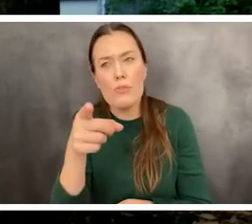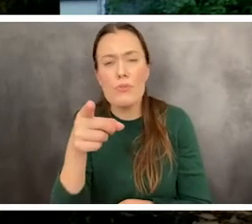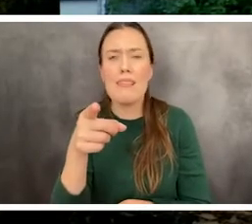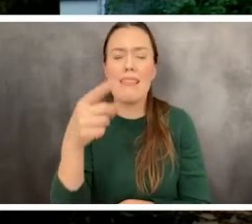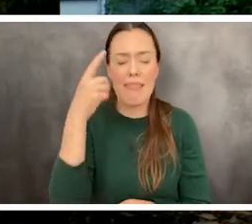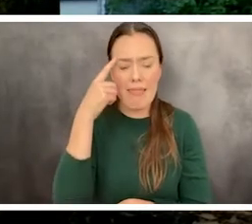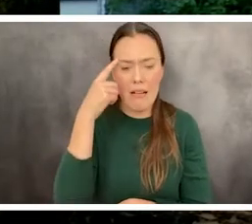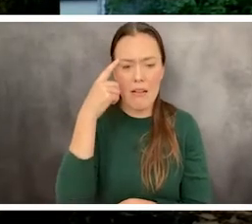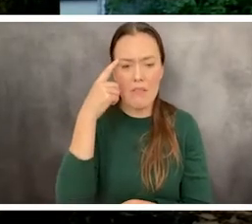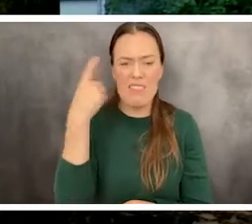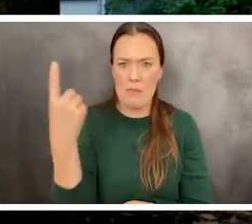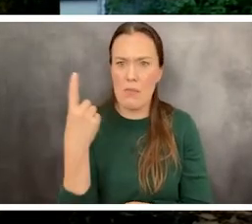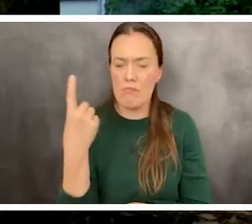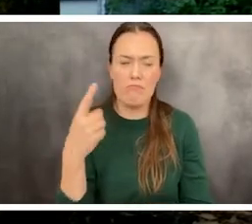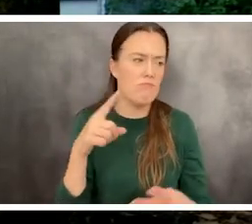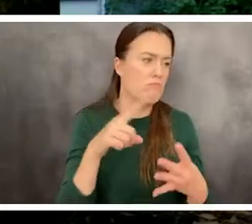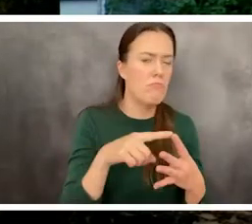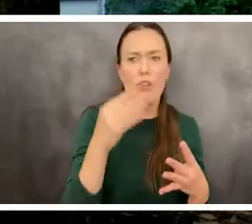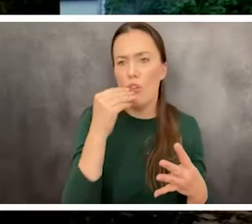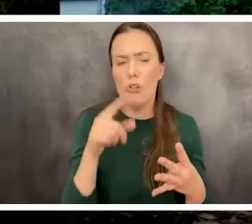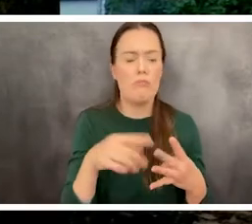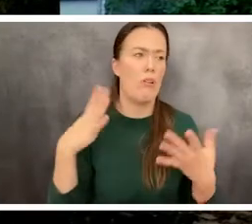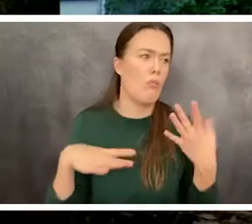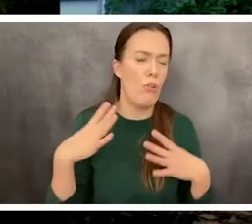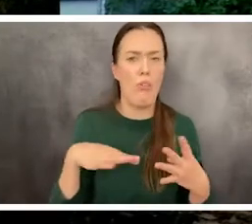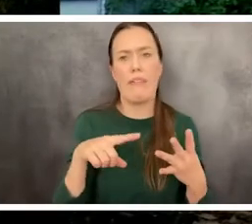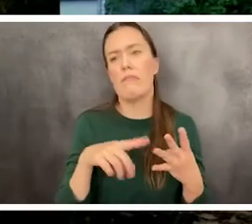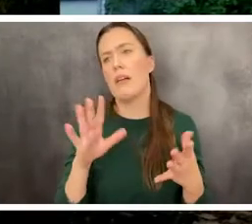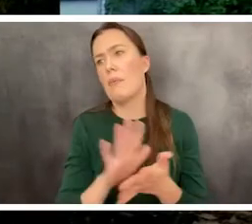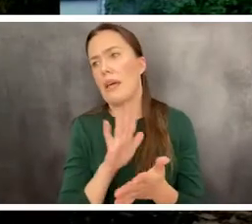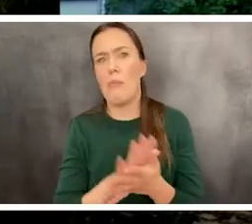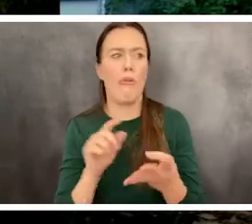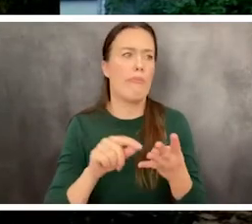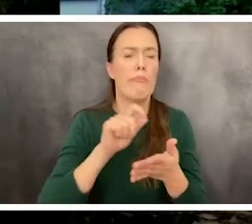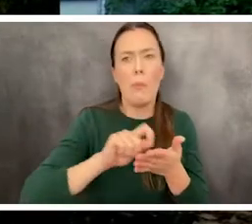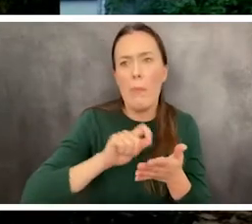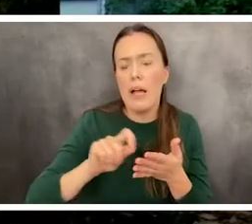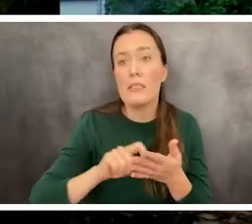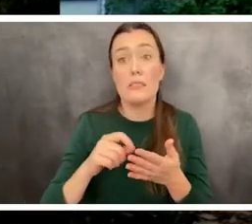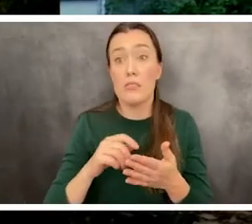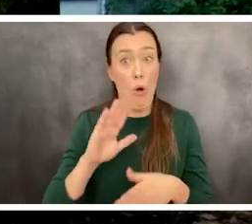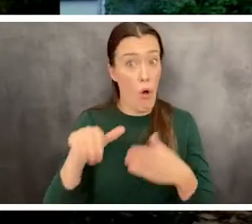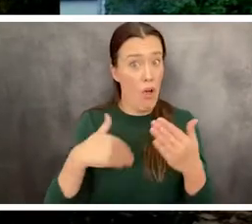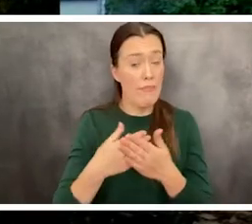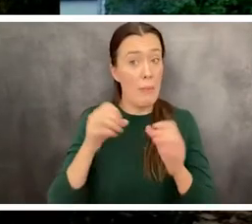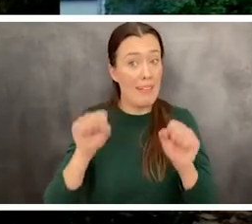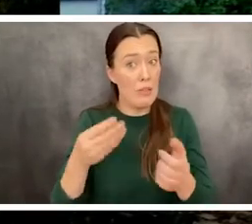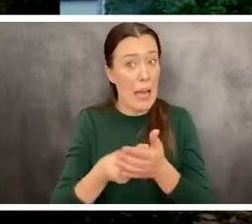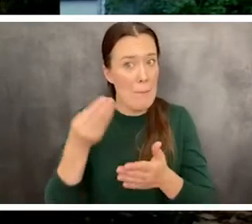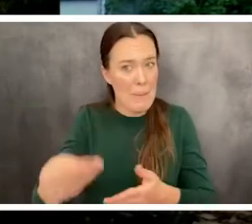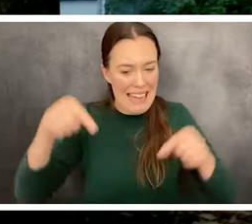you need, whether it's food, clothing, paper products, pens, we actually have all of